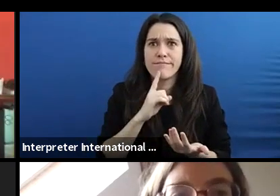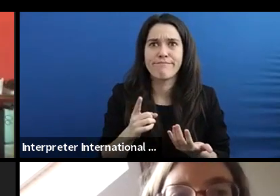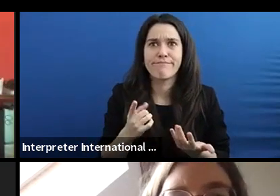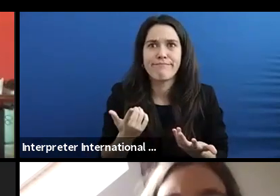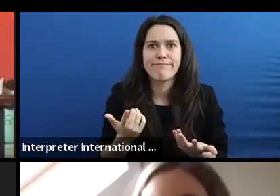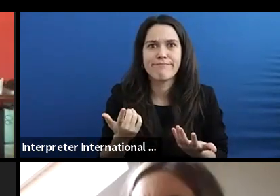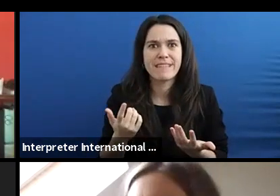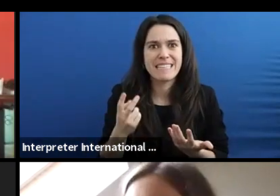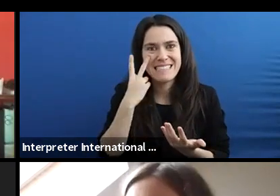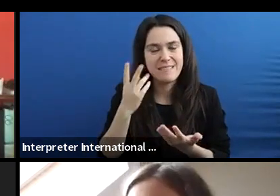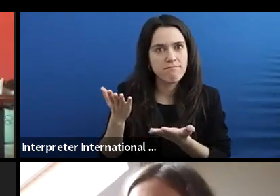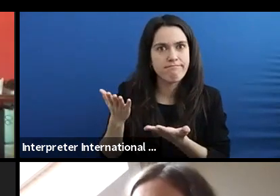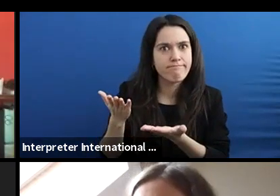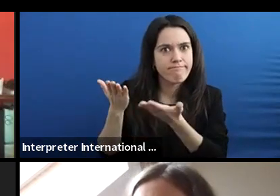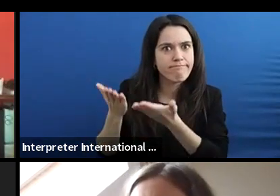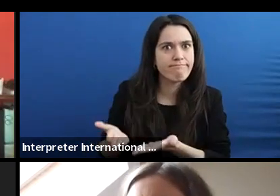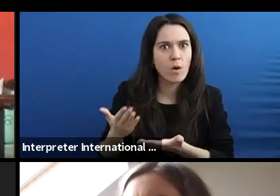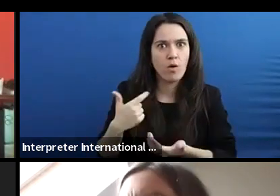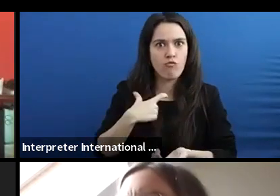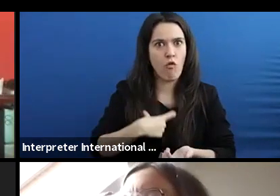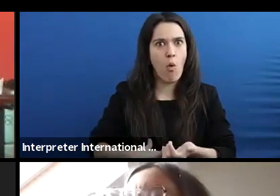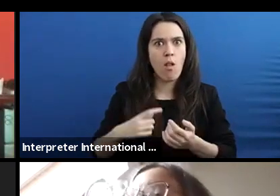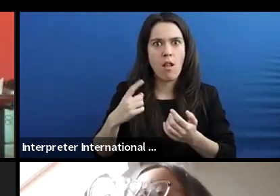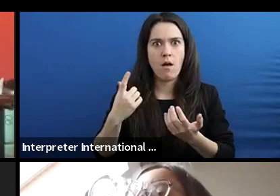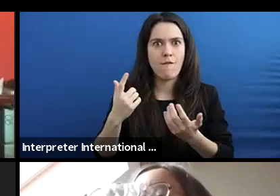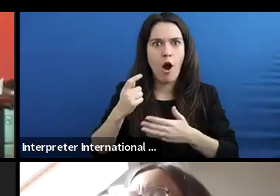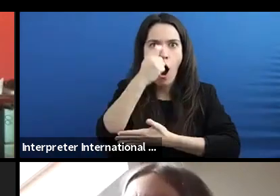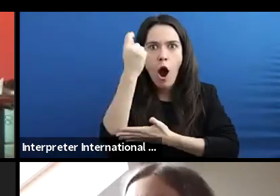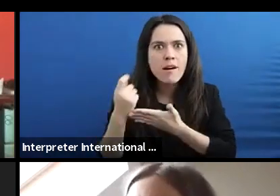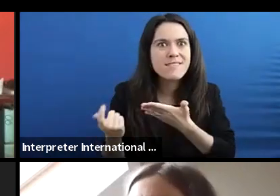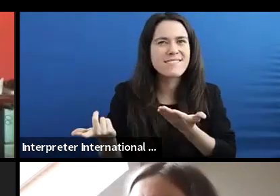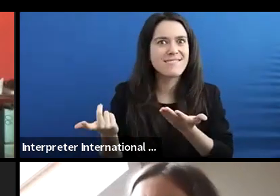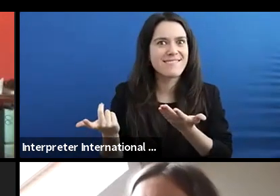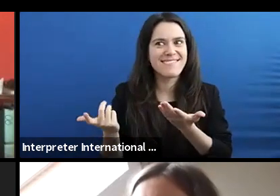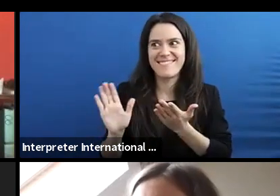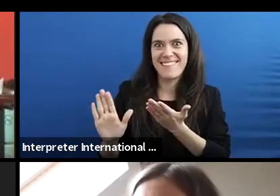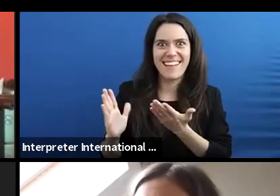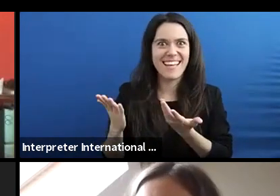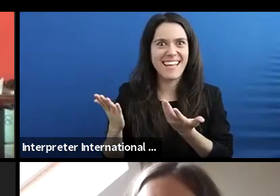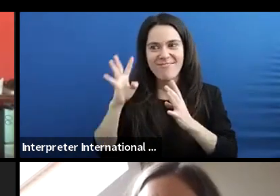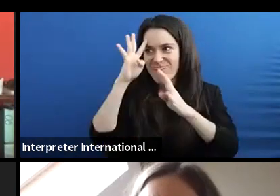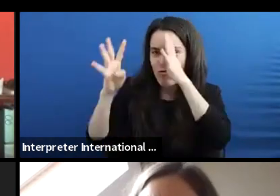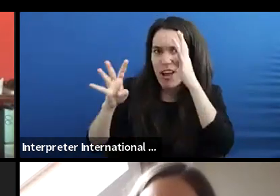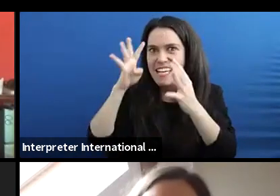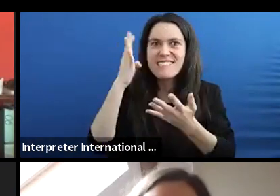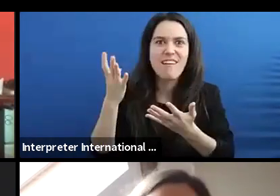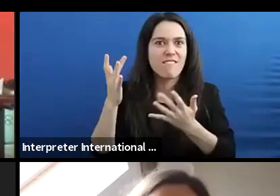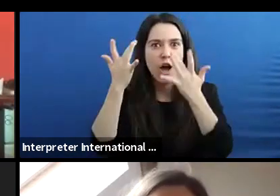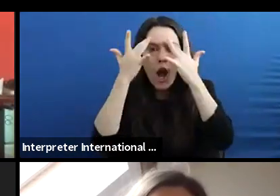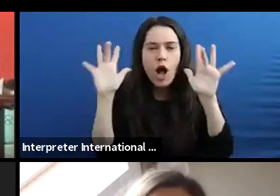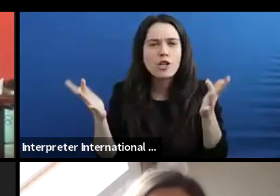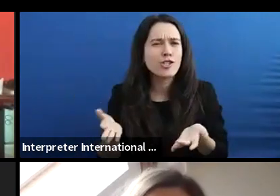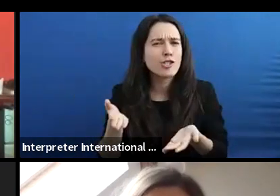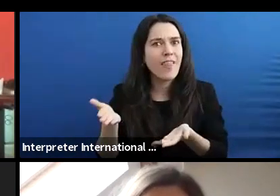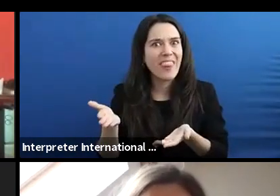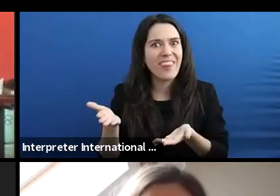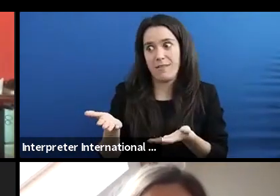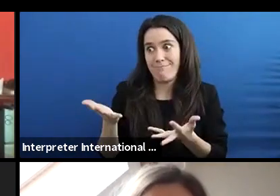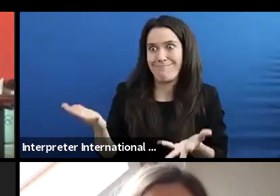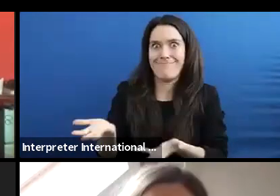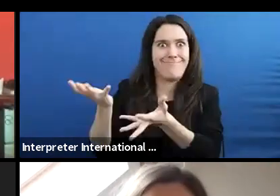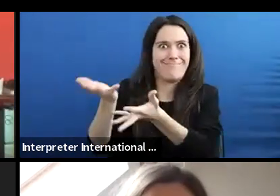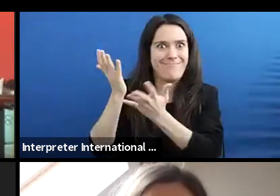the intrinsic value of arts, and even the fact that the sector shouldn't be an instrument to kind of